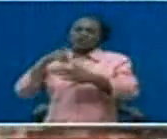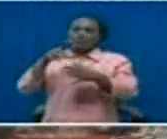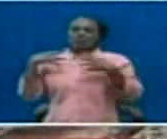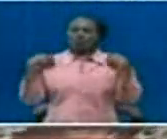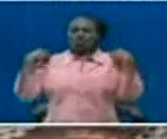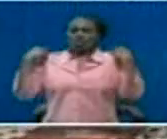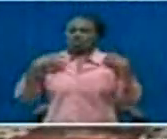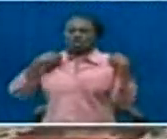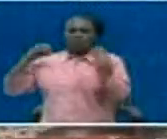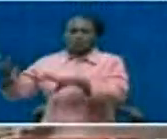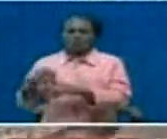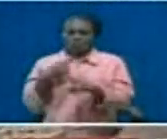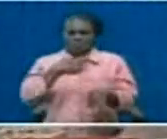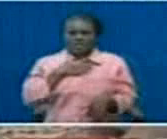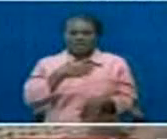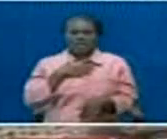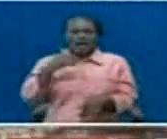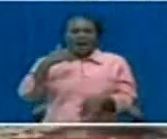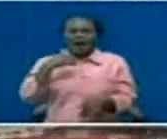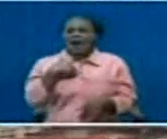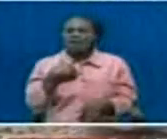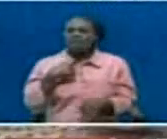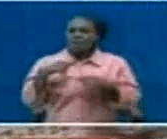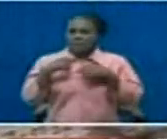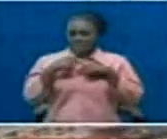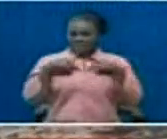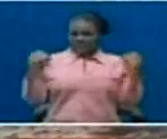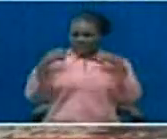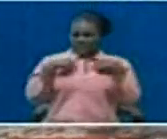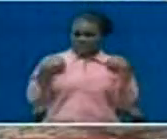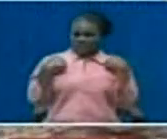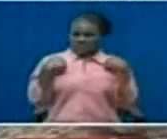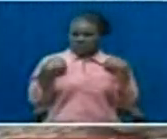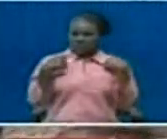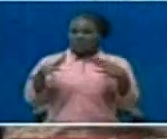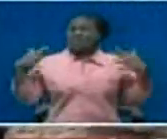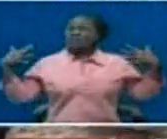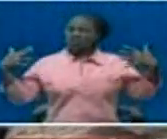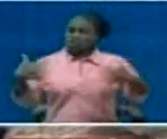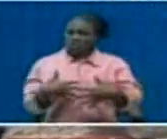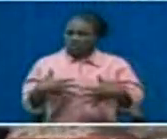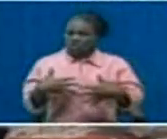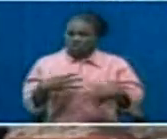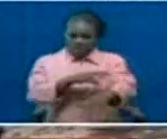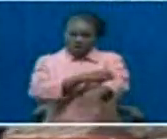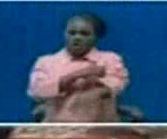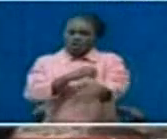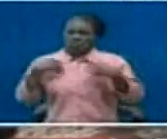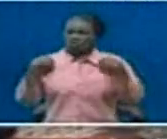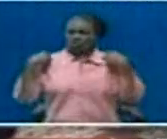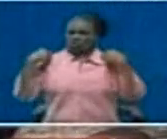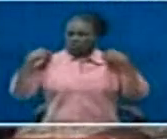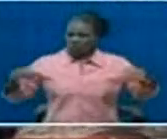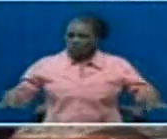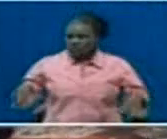now, if I remove this belt, and I have the beads, so you will have undressed me. Oh, they were really shocked. Undressing you? That's very